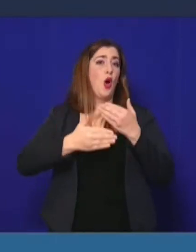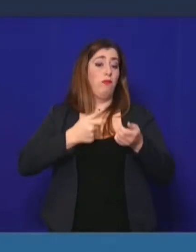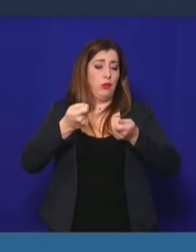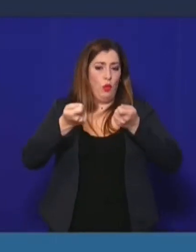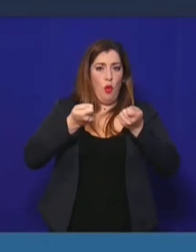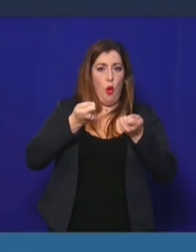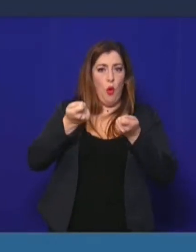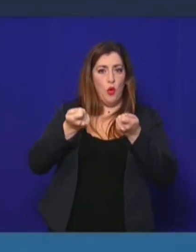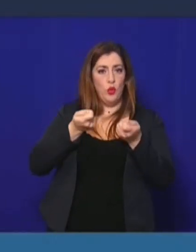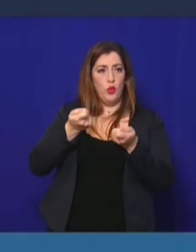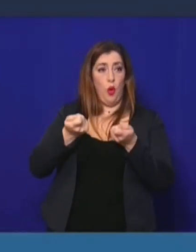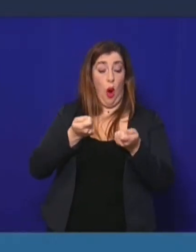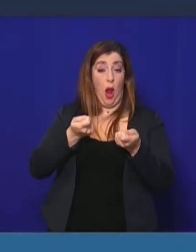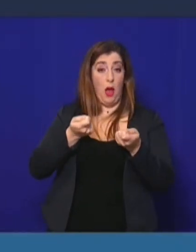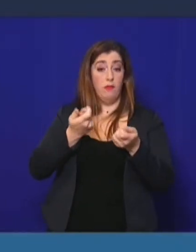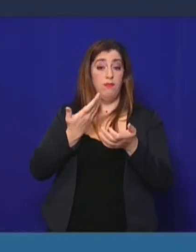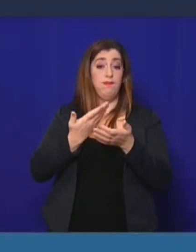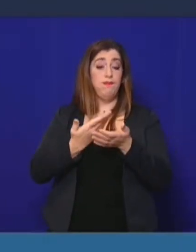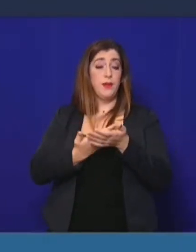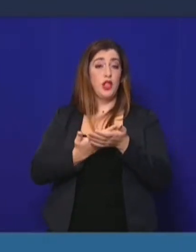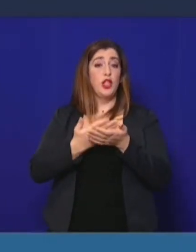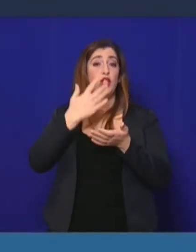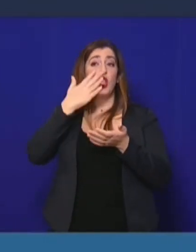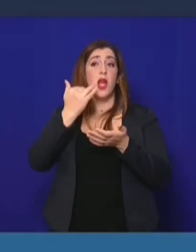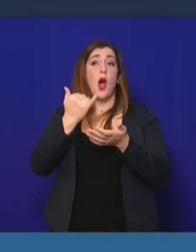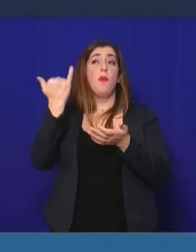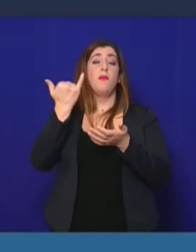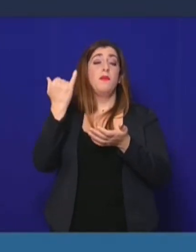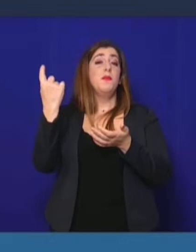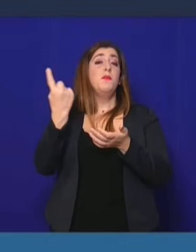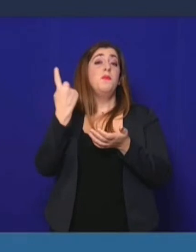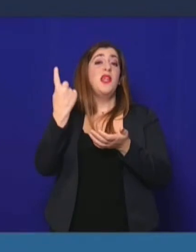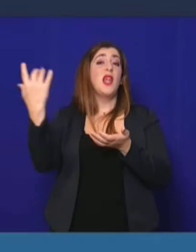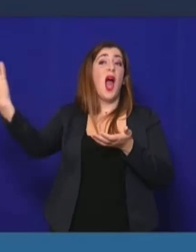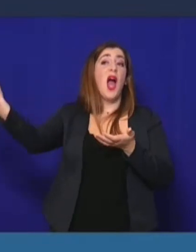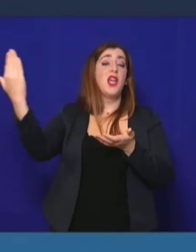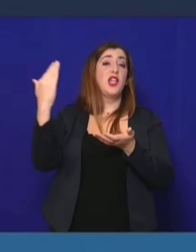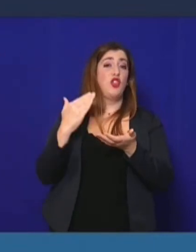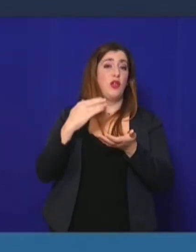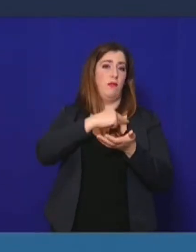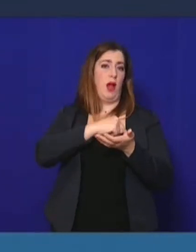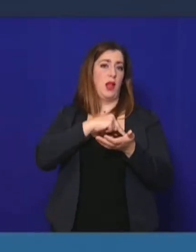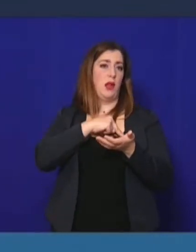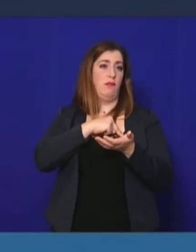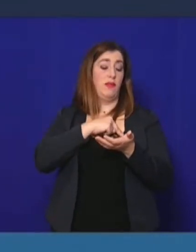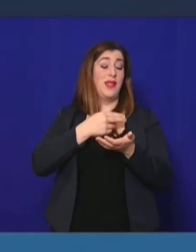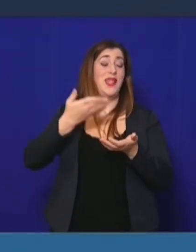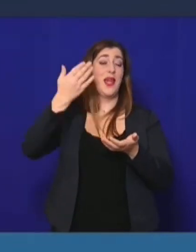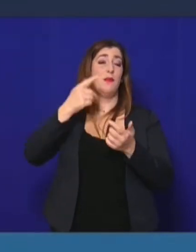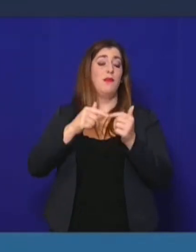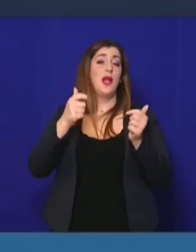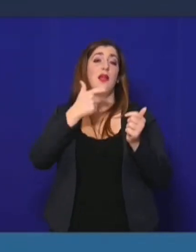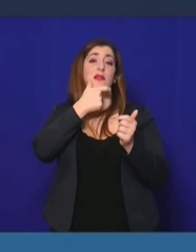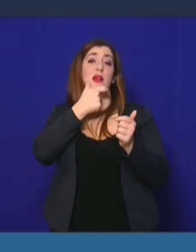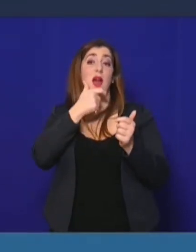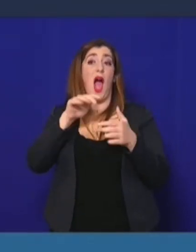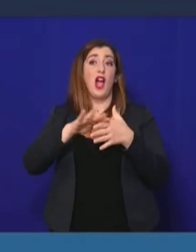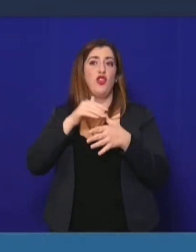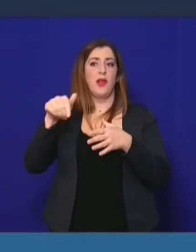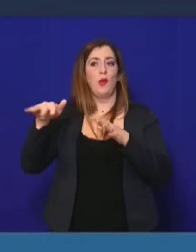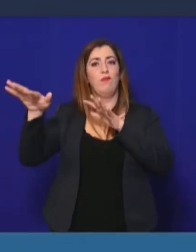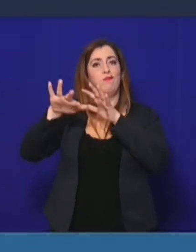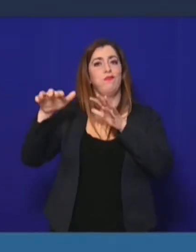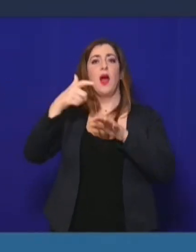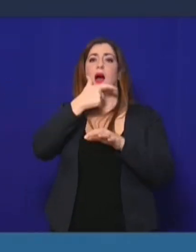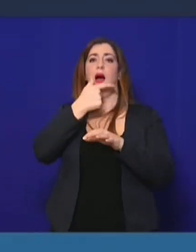il-kontrolli fil-borders tagħna, speċjalment fl-ajruport mill-Ingilterra li huwa fuq ir-red zone kifet